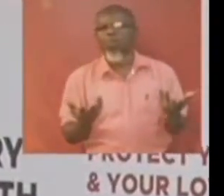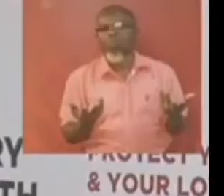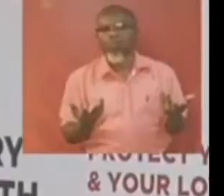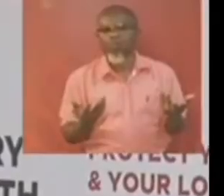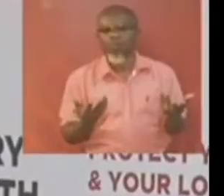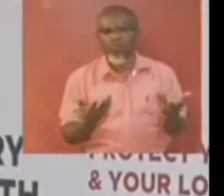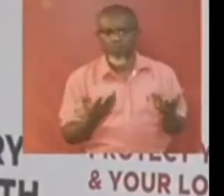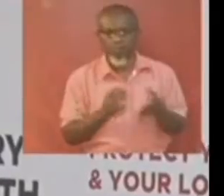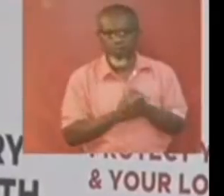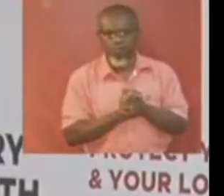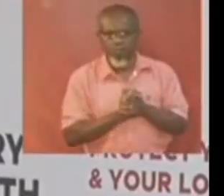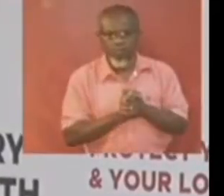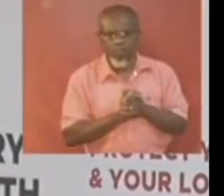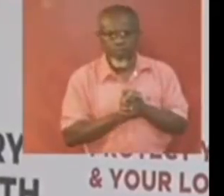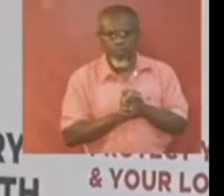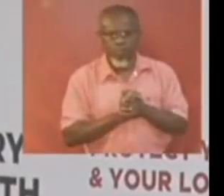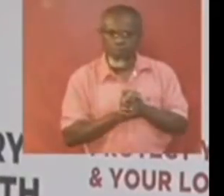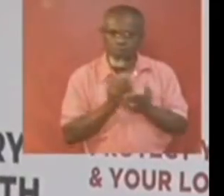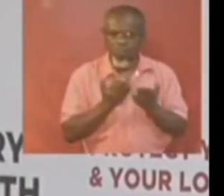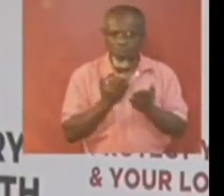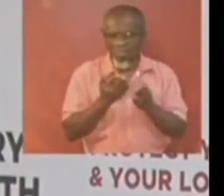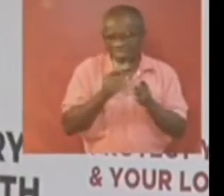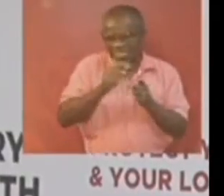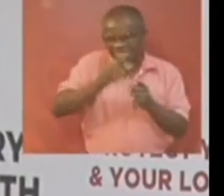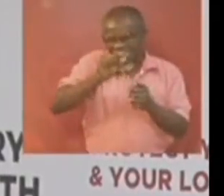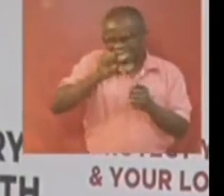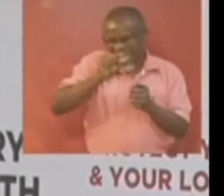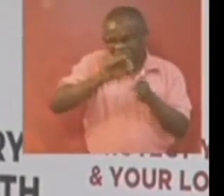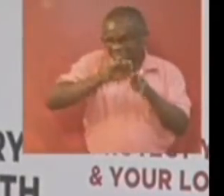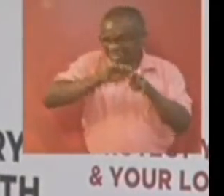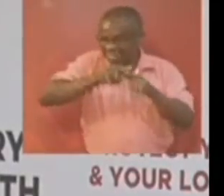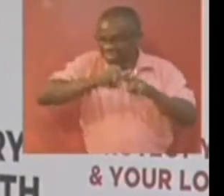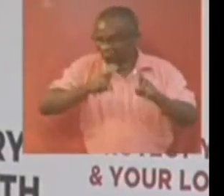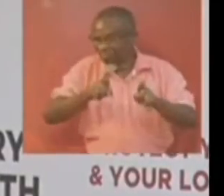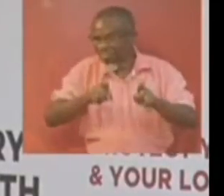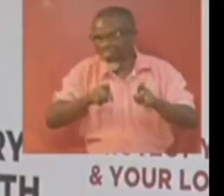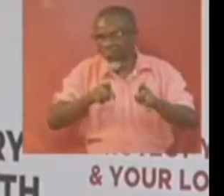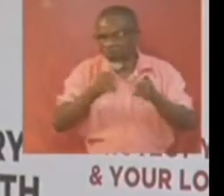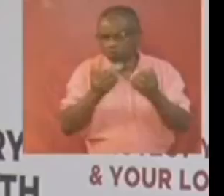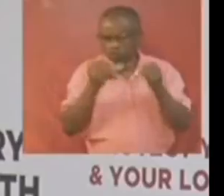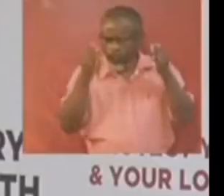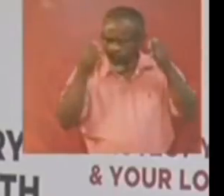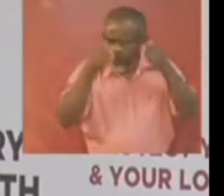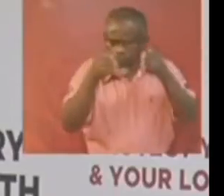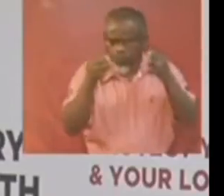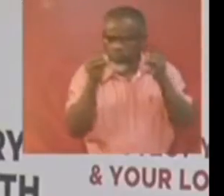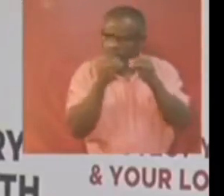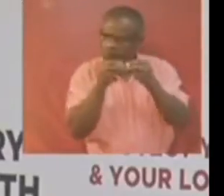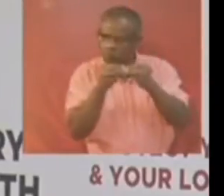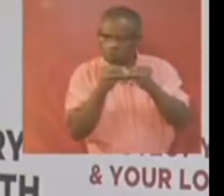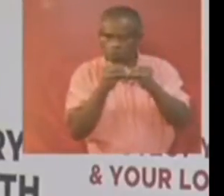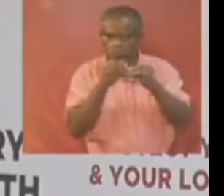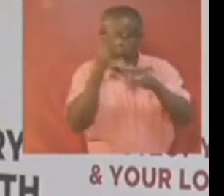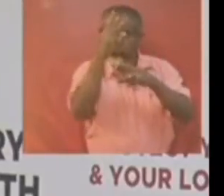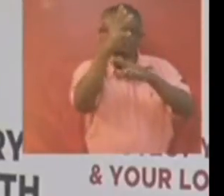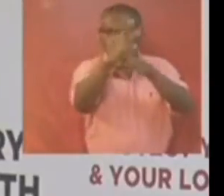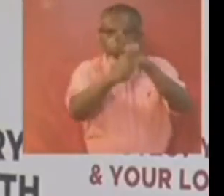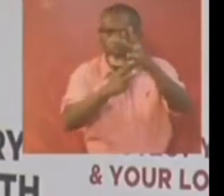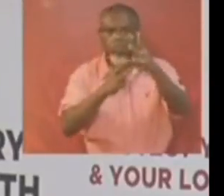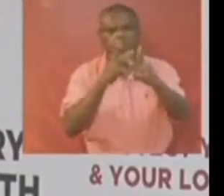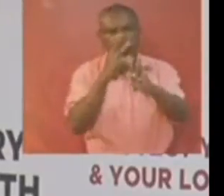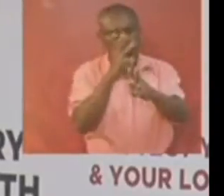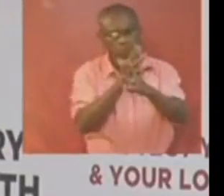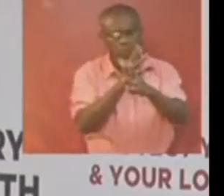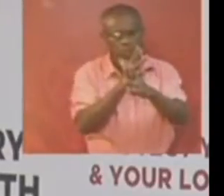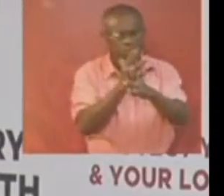slightly different format of this epidemiological update and report, and we want to focus a little more on the global situation and then how